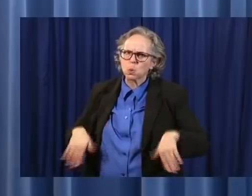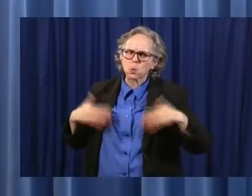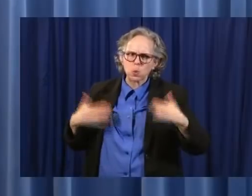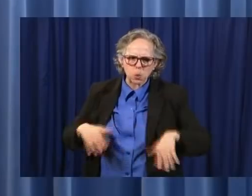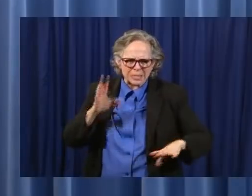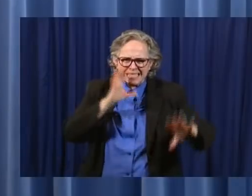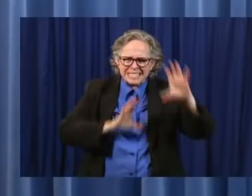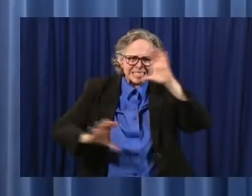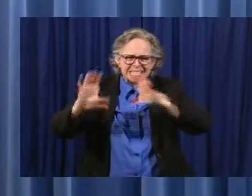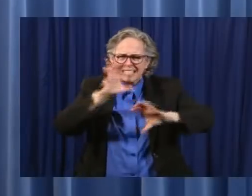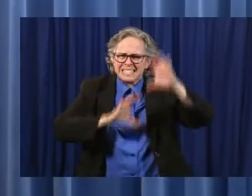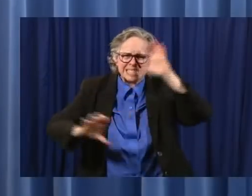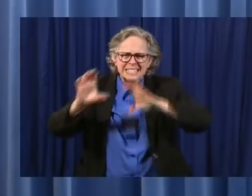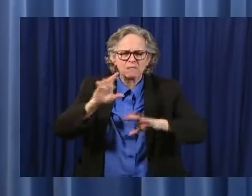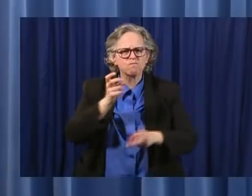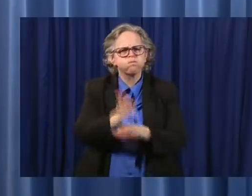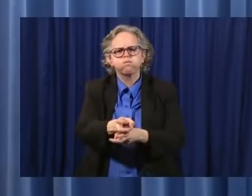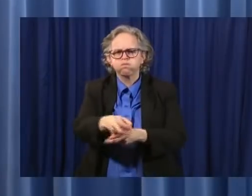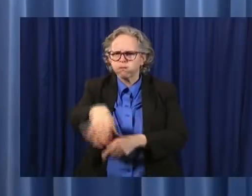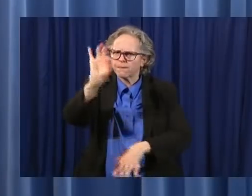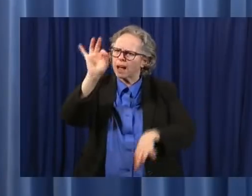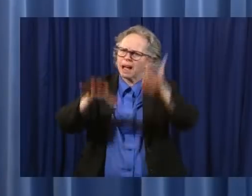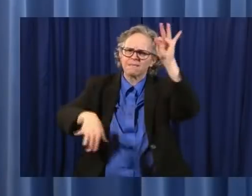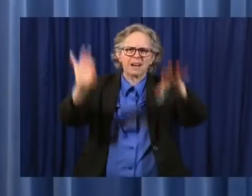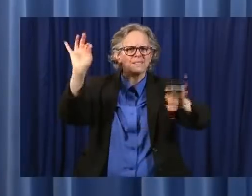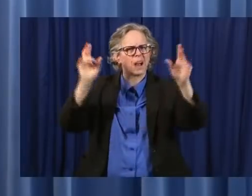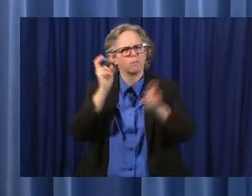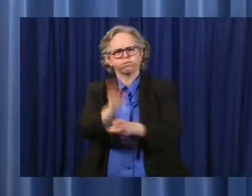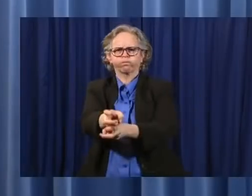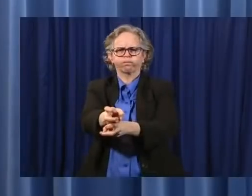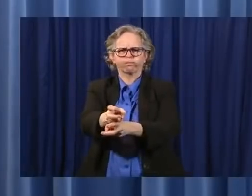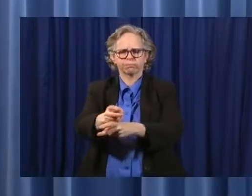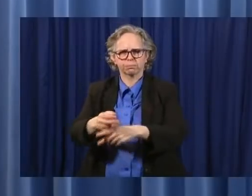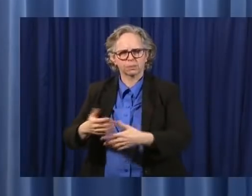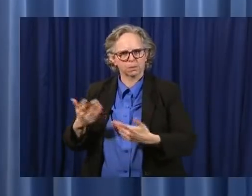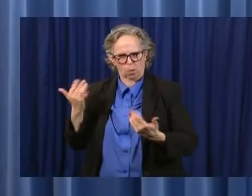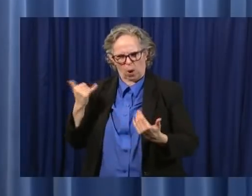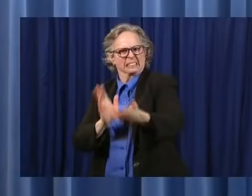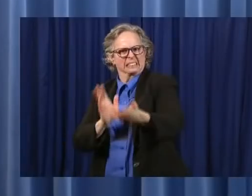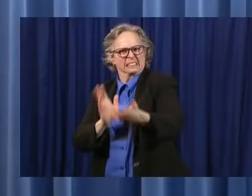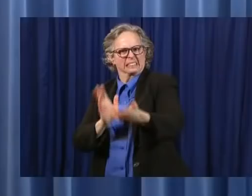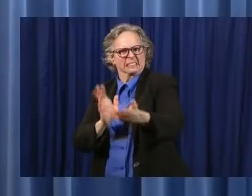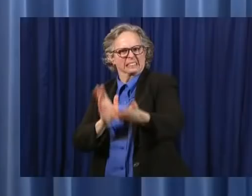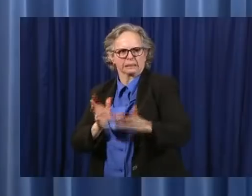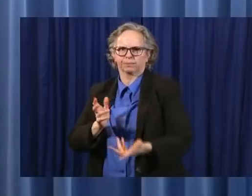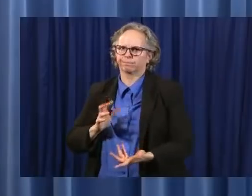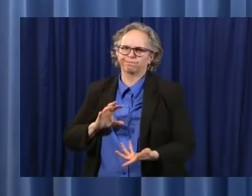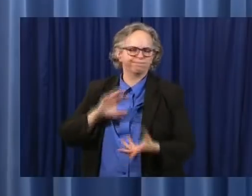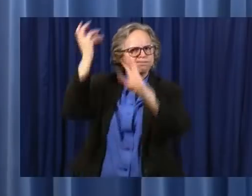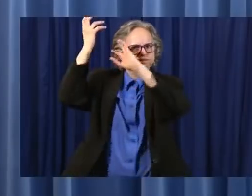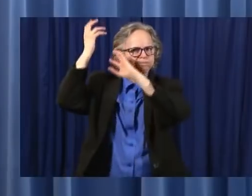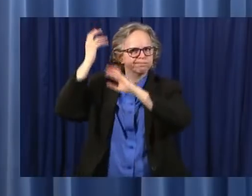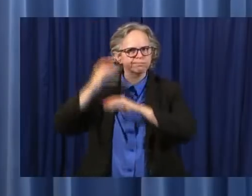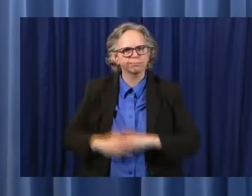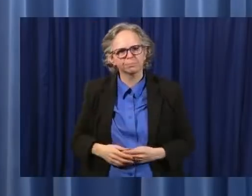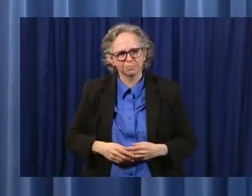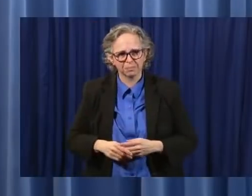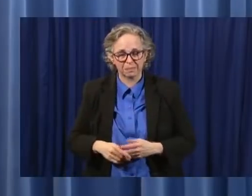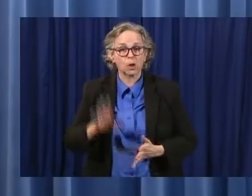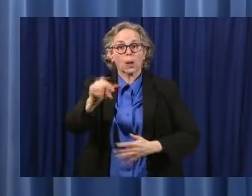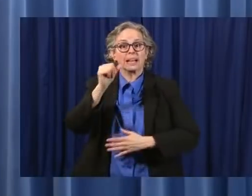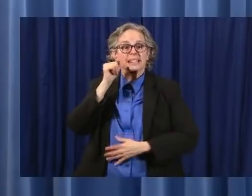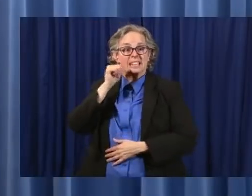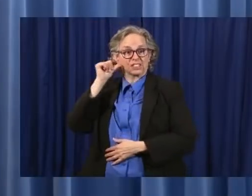fact, have it. As we talked about yesterday, we have our Department of Rehabilitation and Corrections Director,